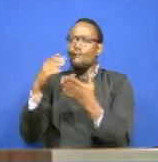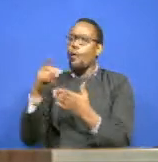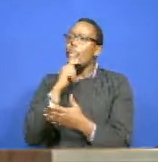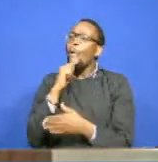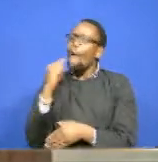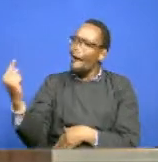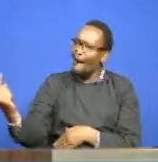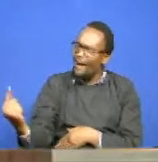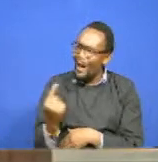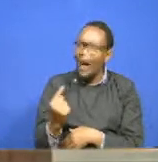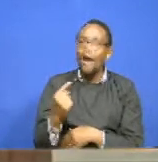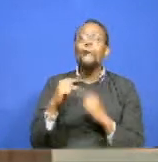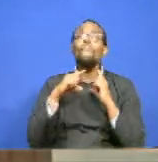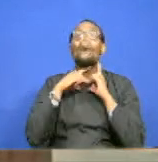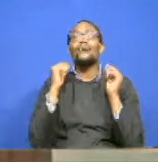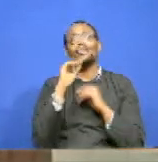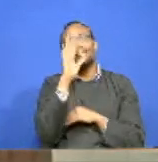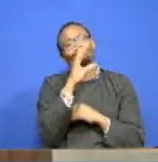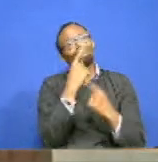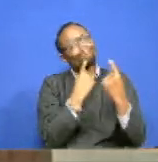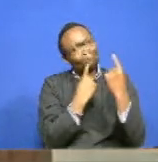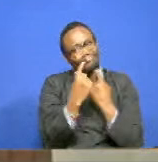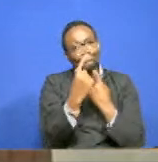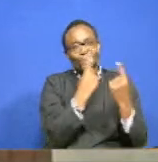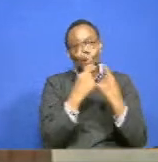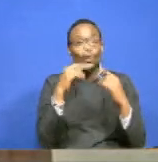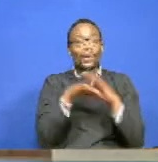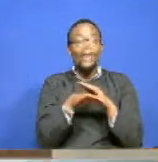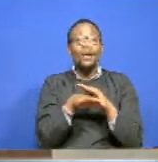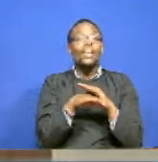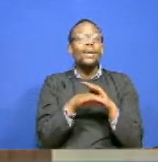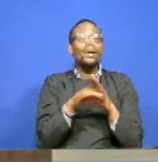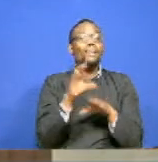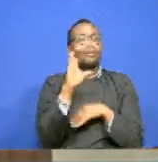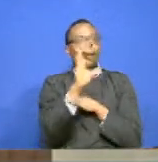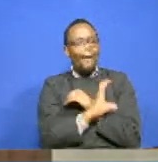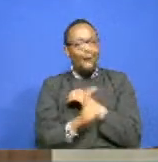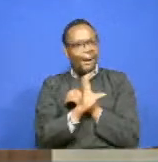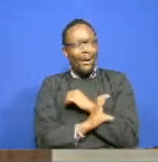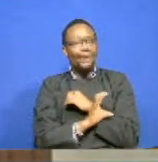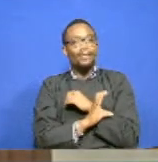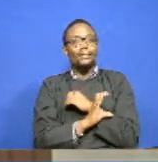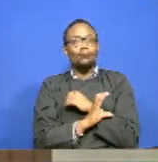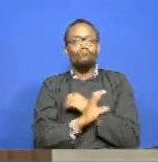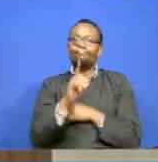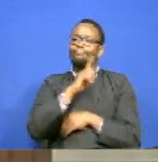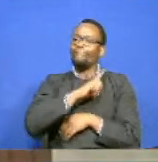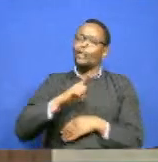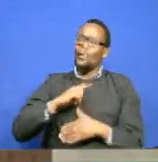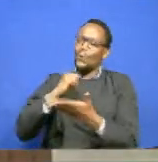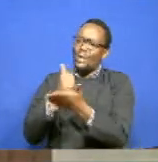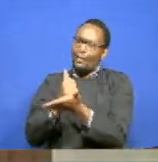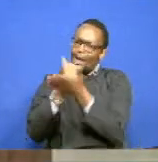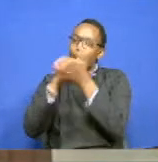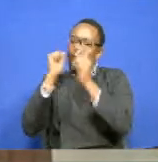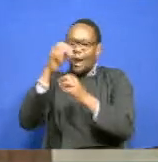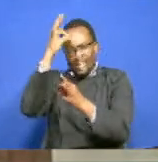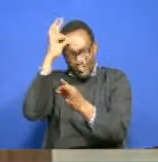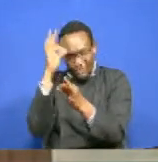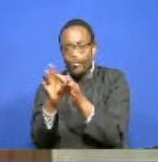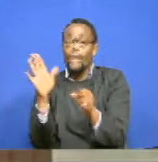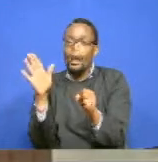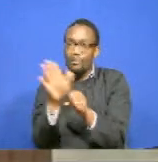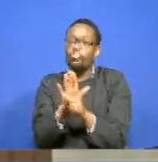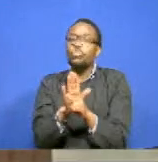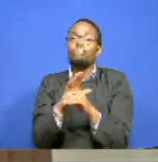pastor on a Sunday morning in the old Scottish Kirk. Lord, help us to be faithful, then